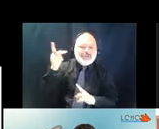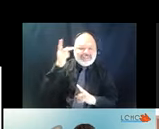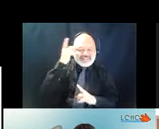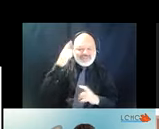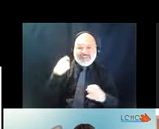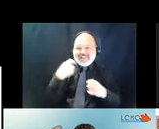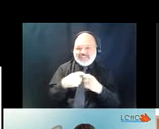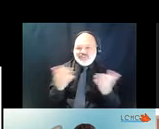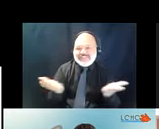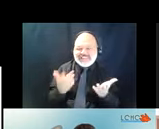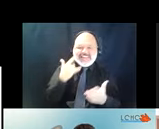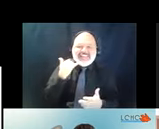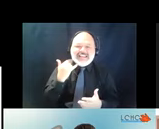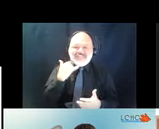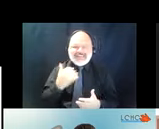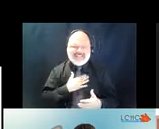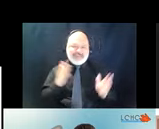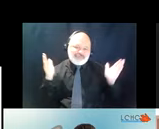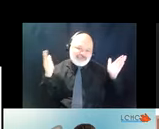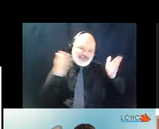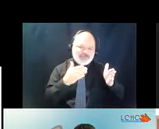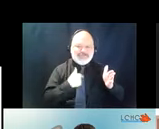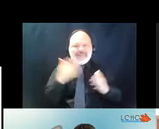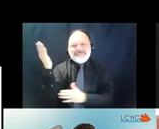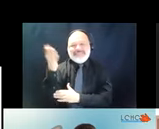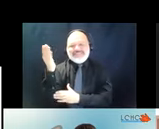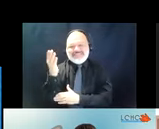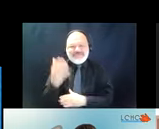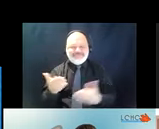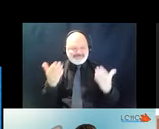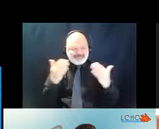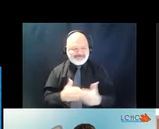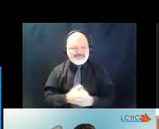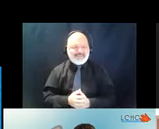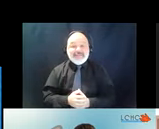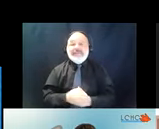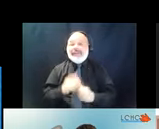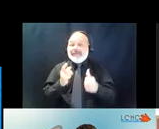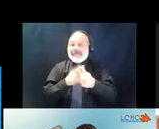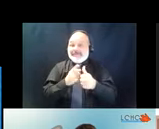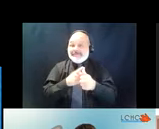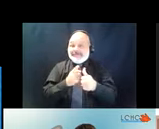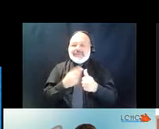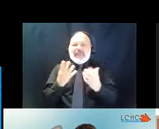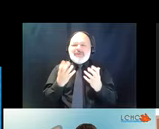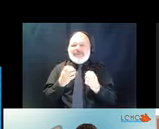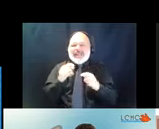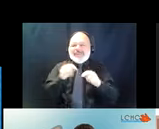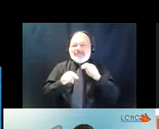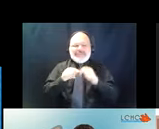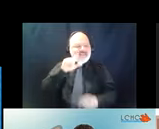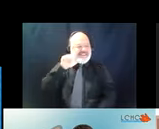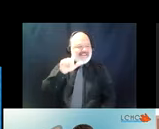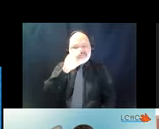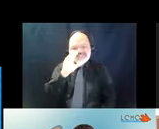Latinos in California. So that'll be the focus of my presentation today. Next slide. But first, a little bit about LCHC.